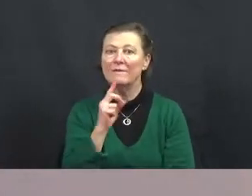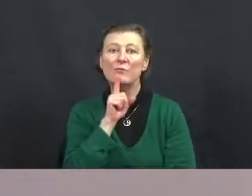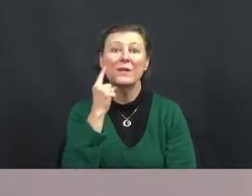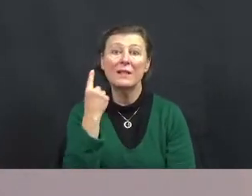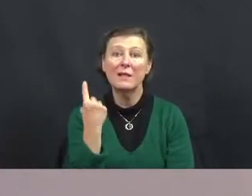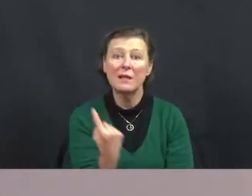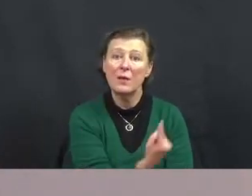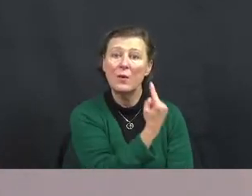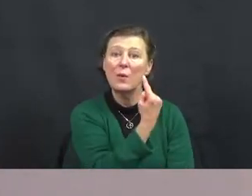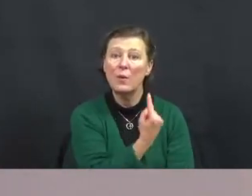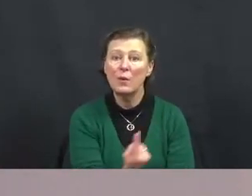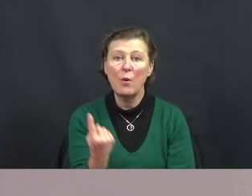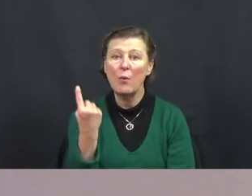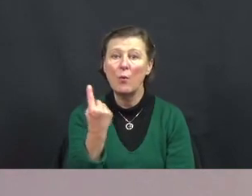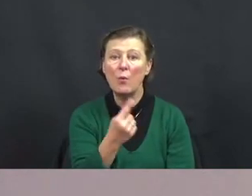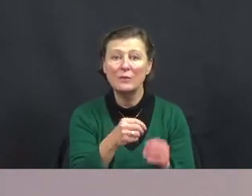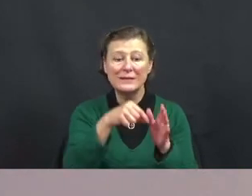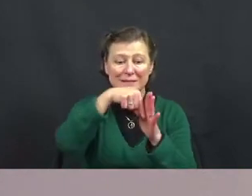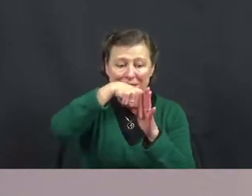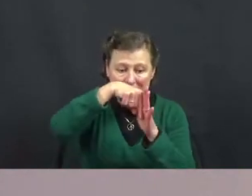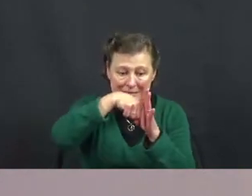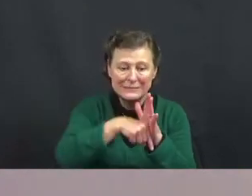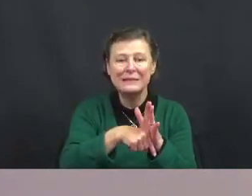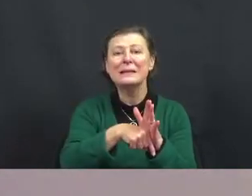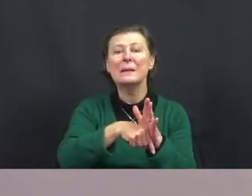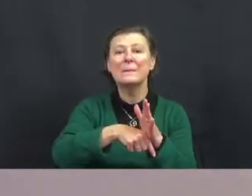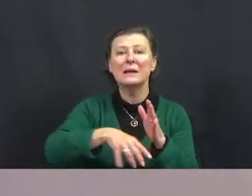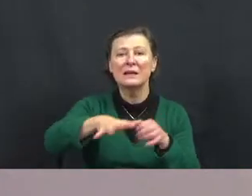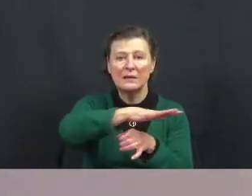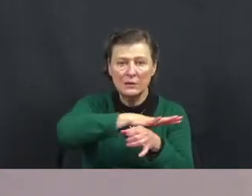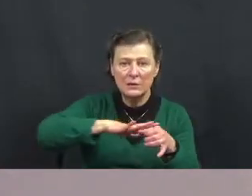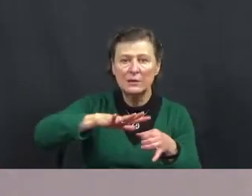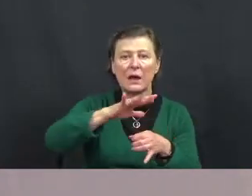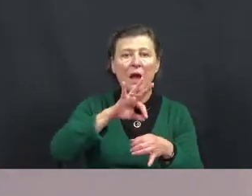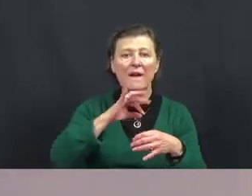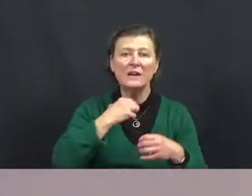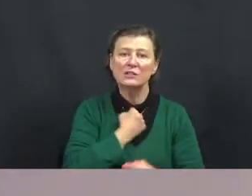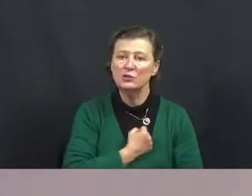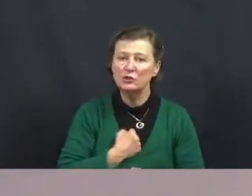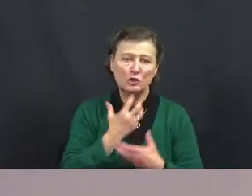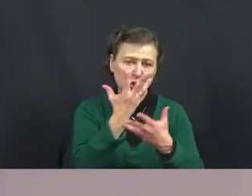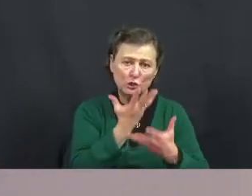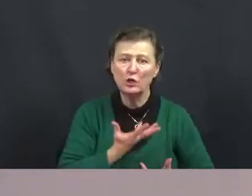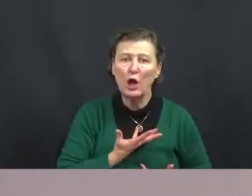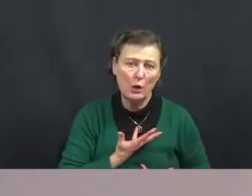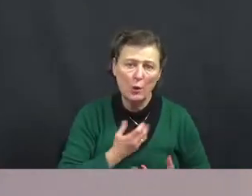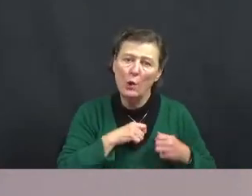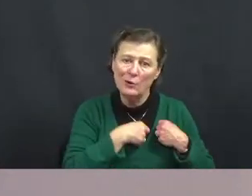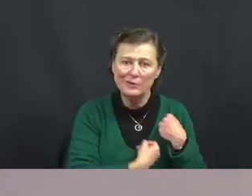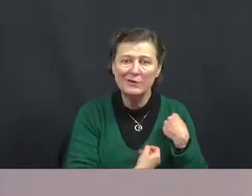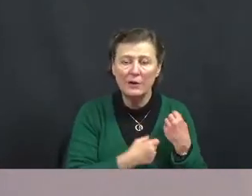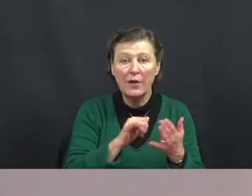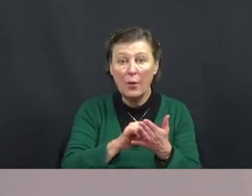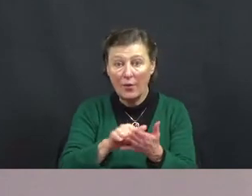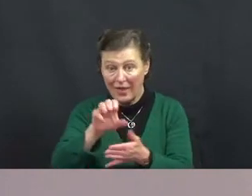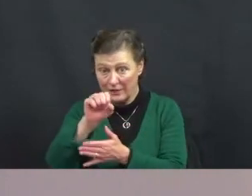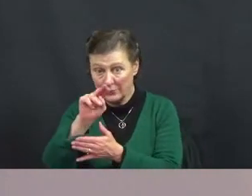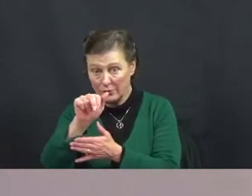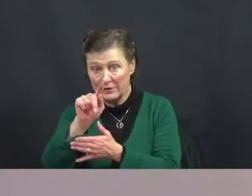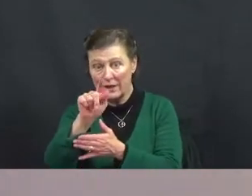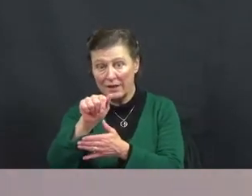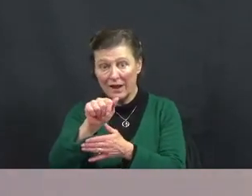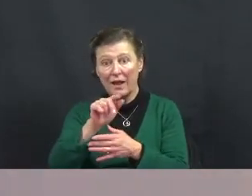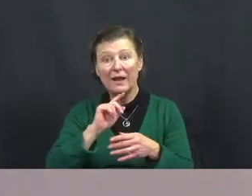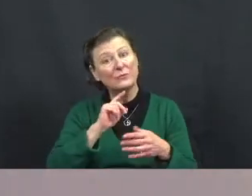alone in a deep well of sorrow. And this sonata, the Hammerklavier, is a chronicle of his